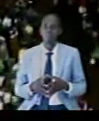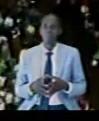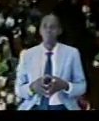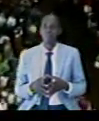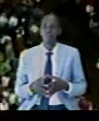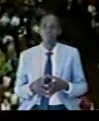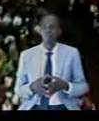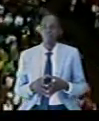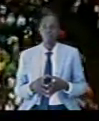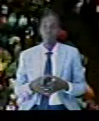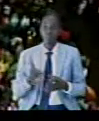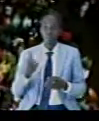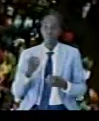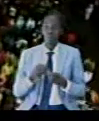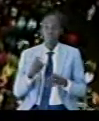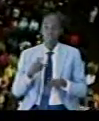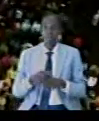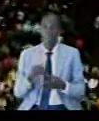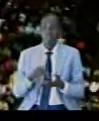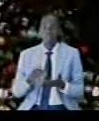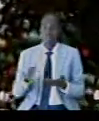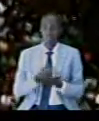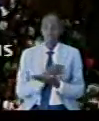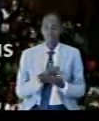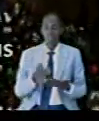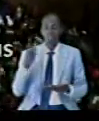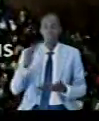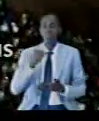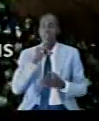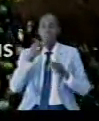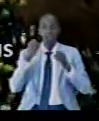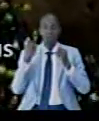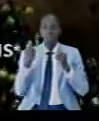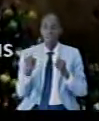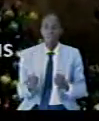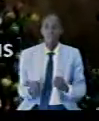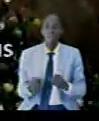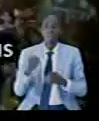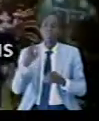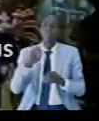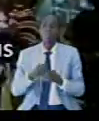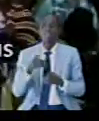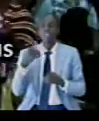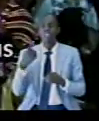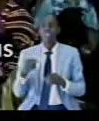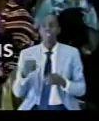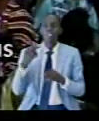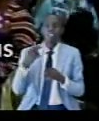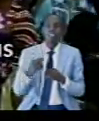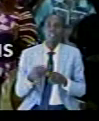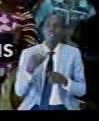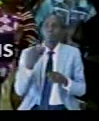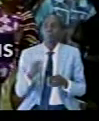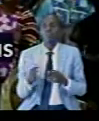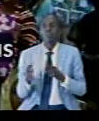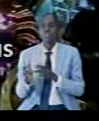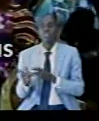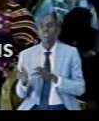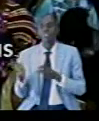One more time, there is power. There is power in the name